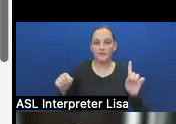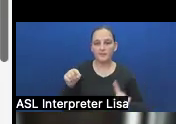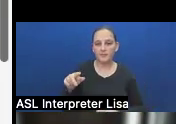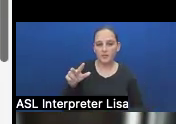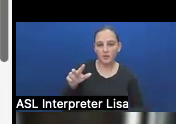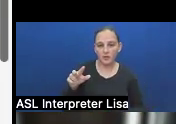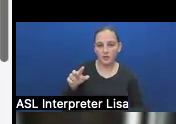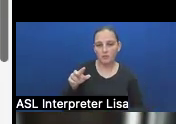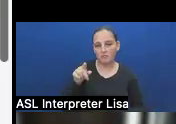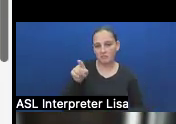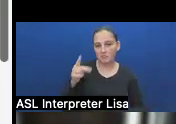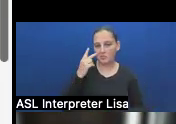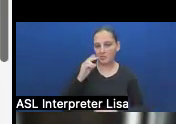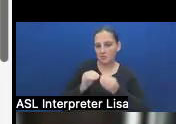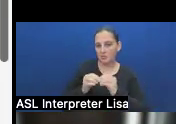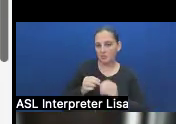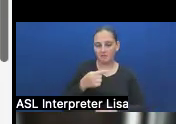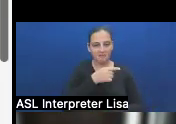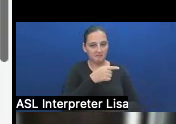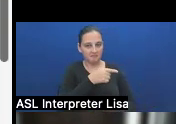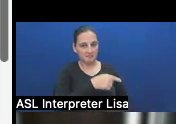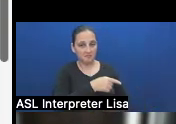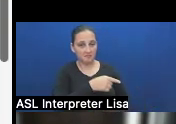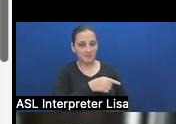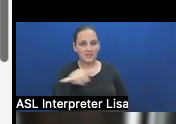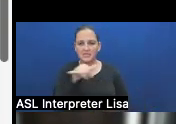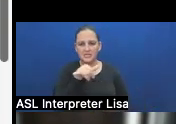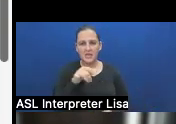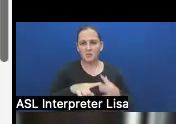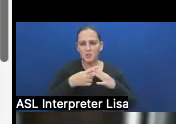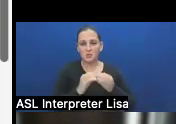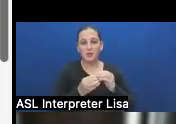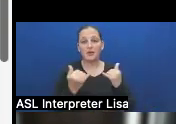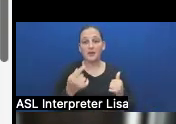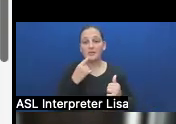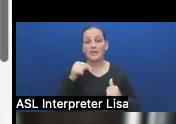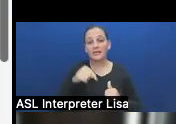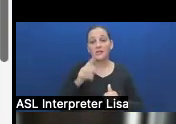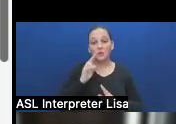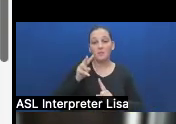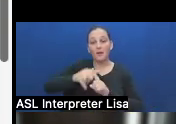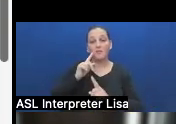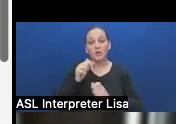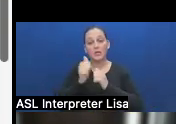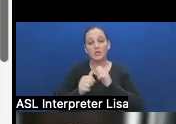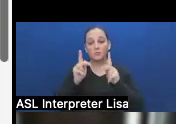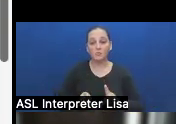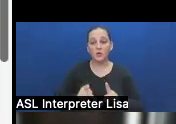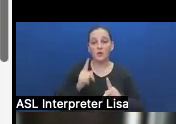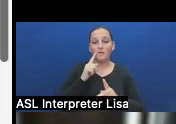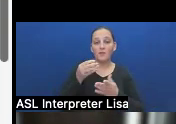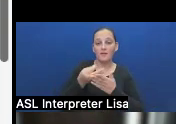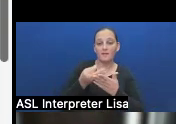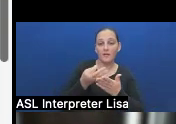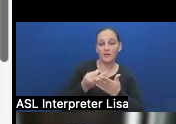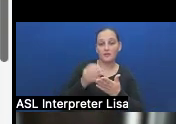CFR 84.2, which was the same original number. This part applies to each recipient of federal financial assistance from the department and